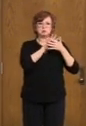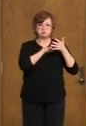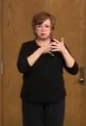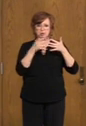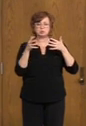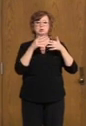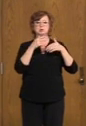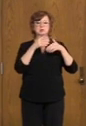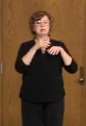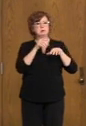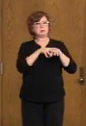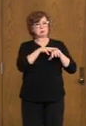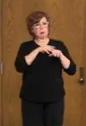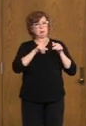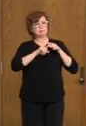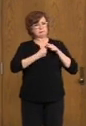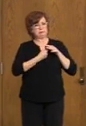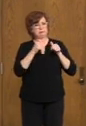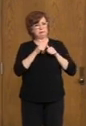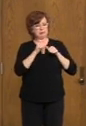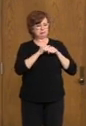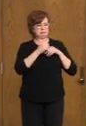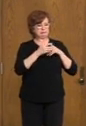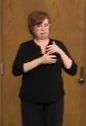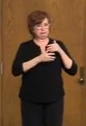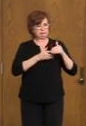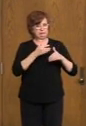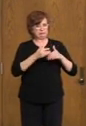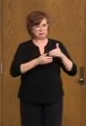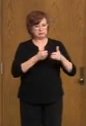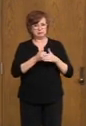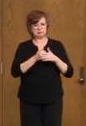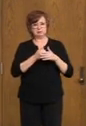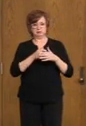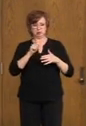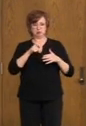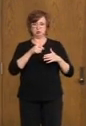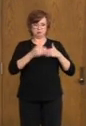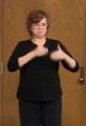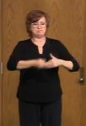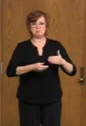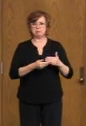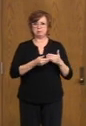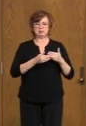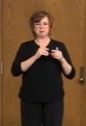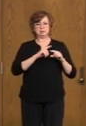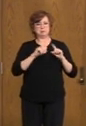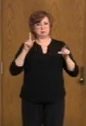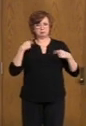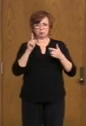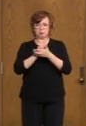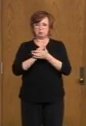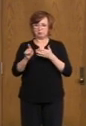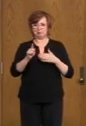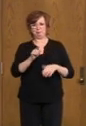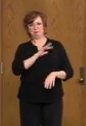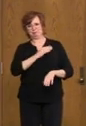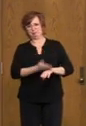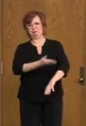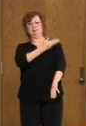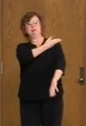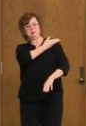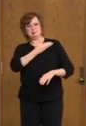off to more of a sluggish start than we had hoped, and more of a sluggish start than it should have been. Since then, we have seen a dramatic improvement